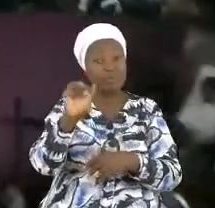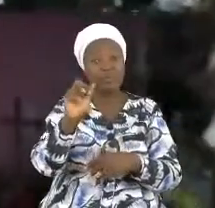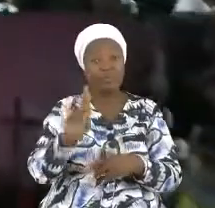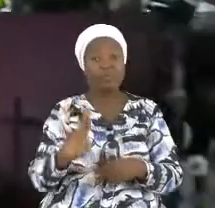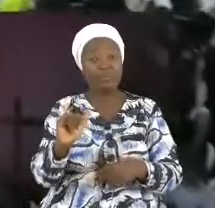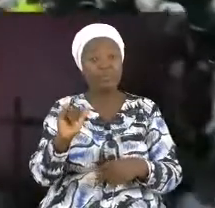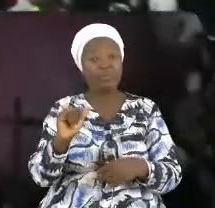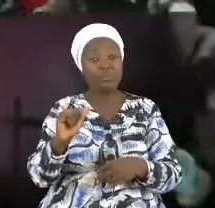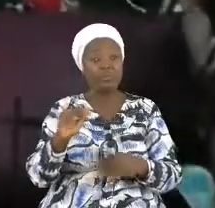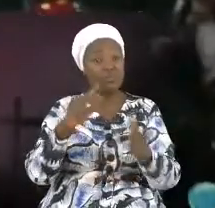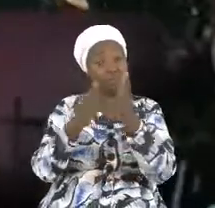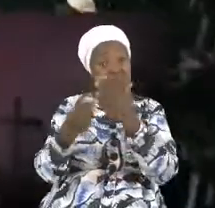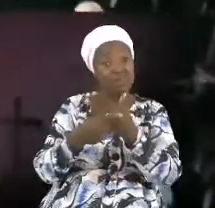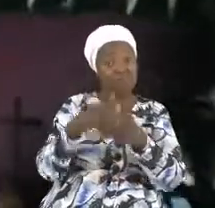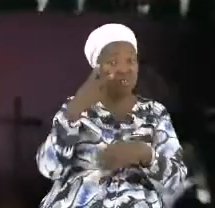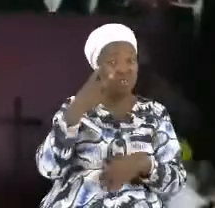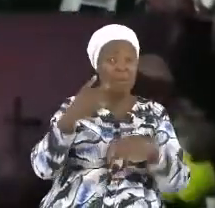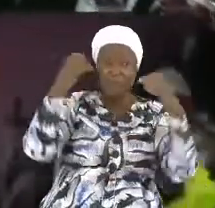yourselves.